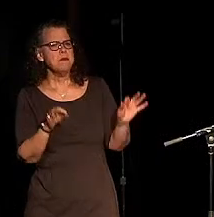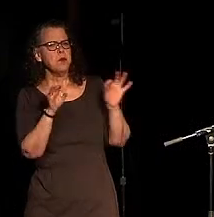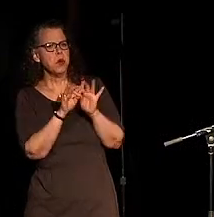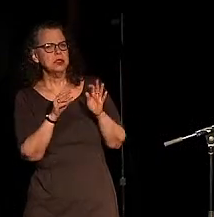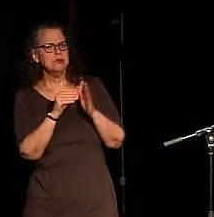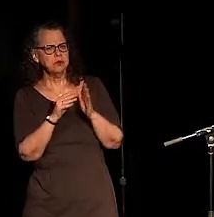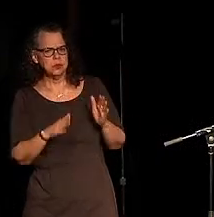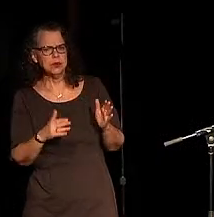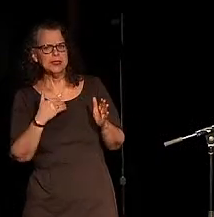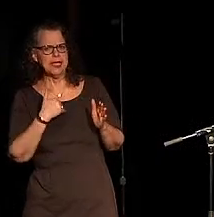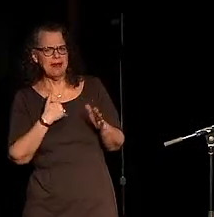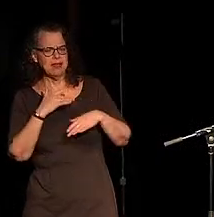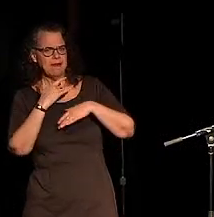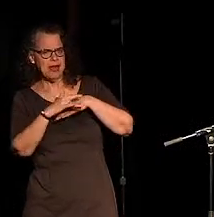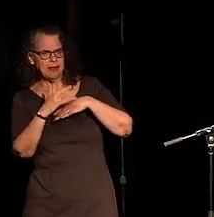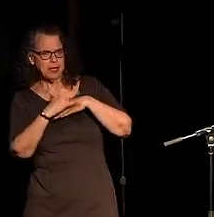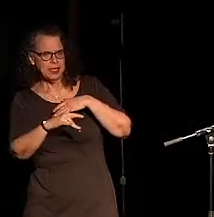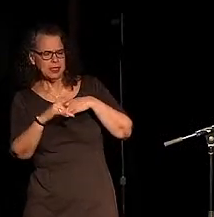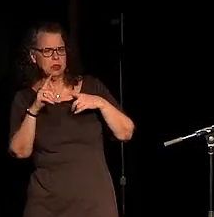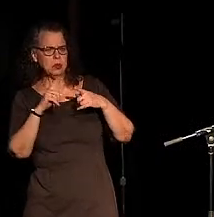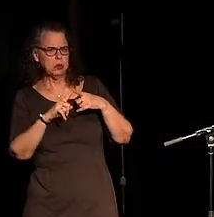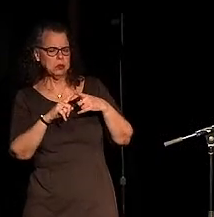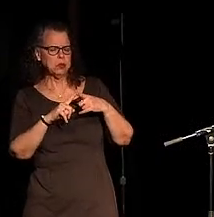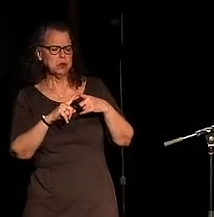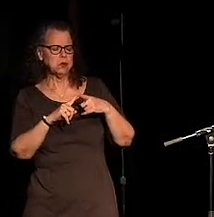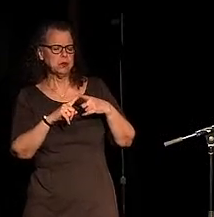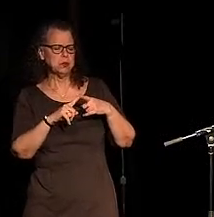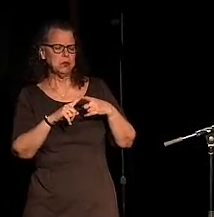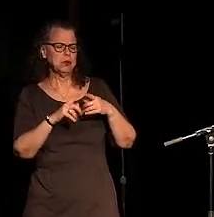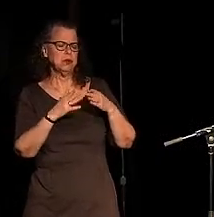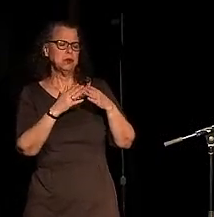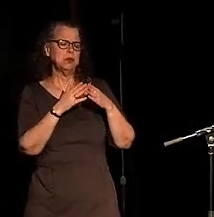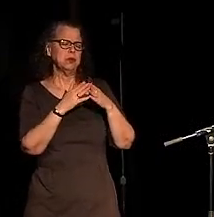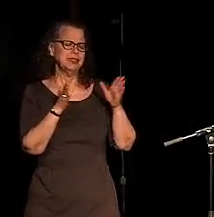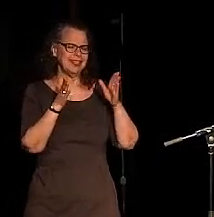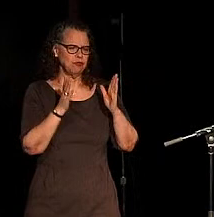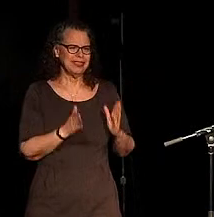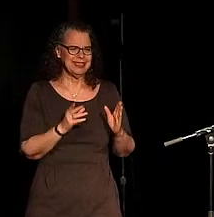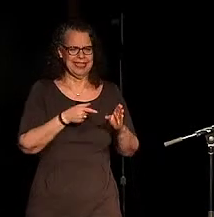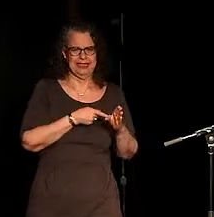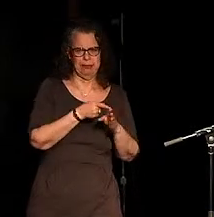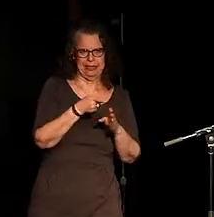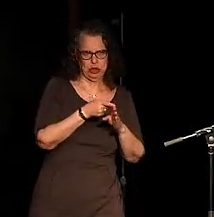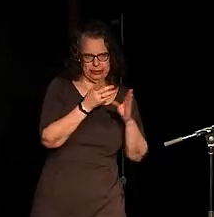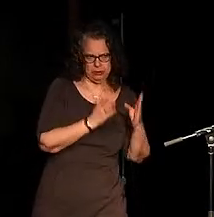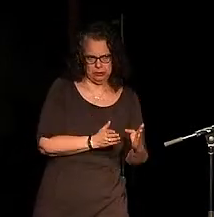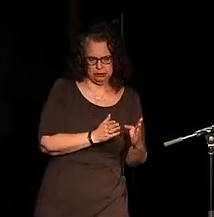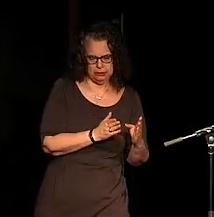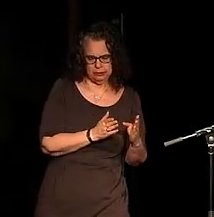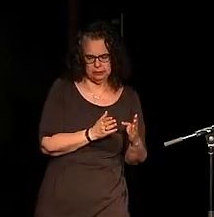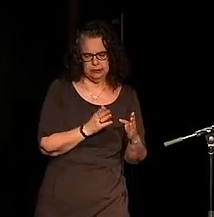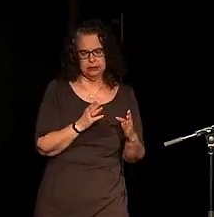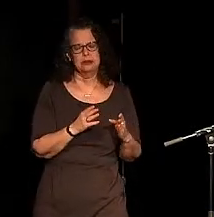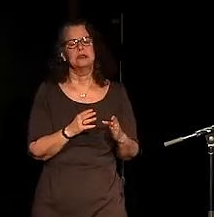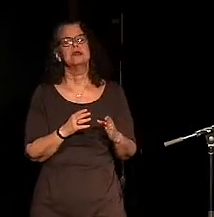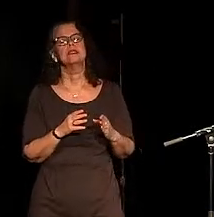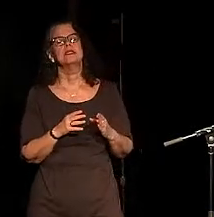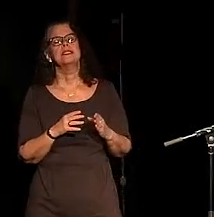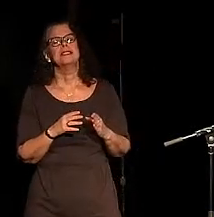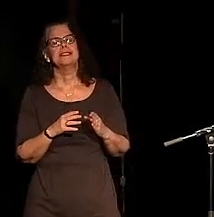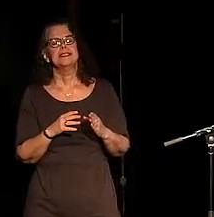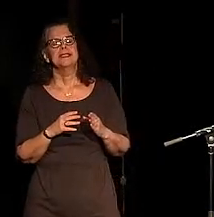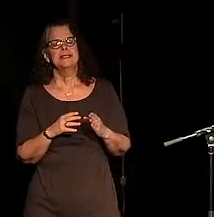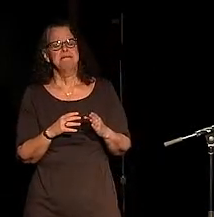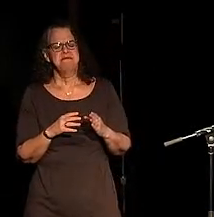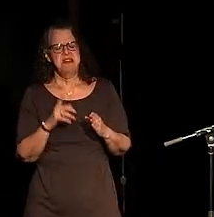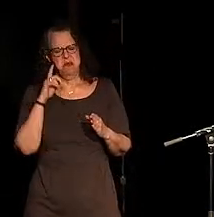having availability to both, or access to both, generalists and specialists. And there is a recognition that